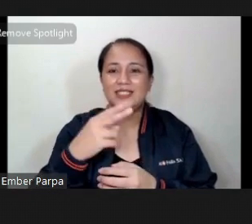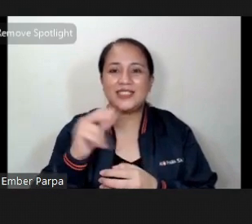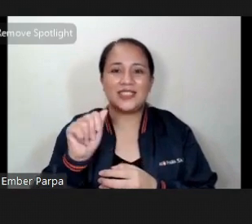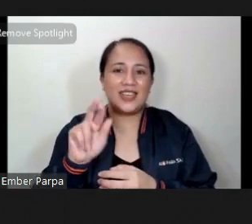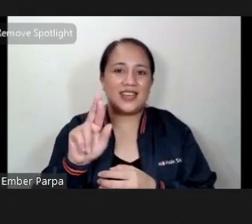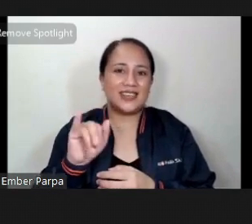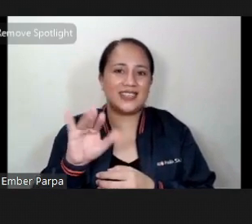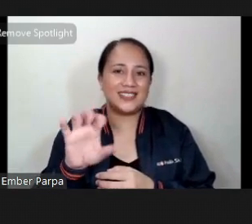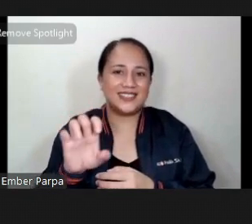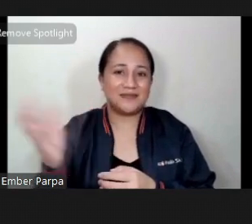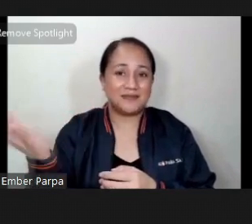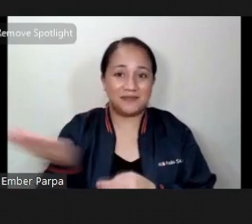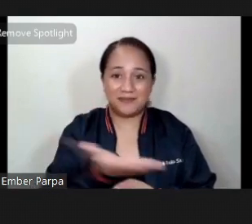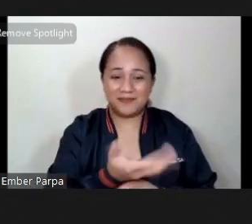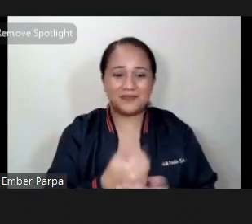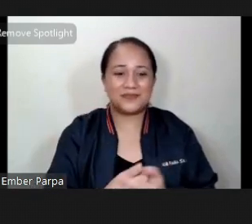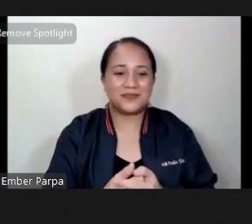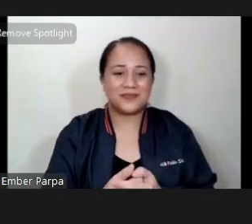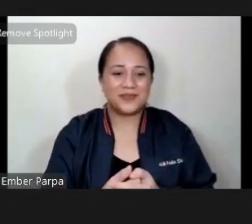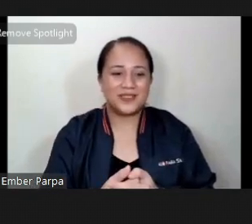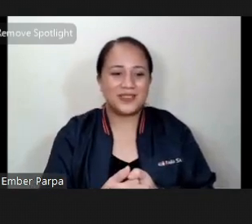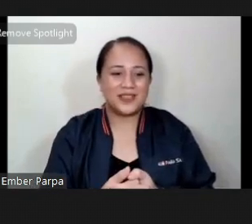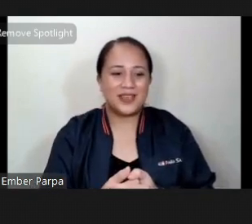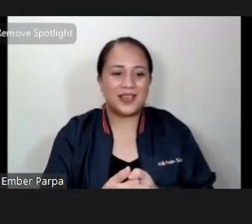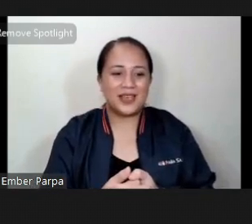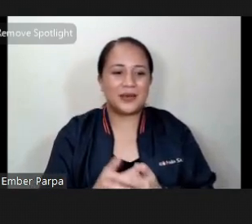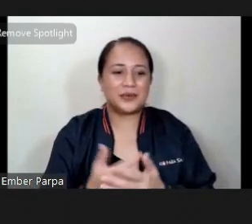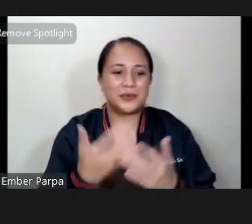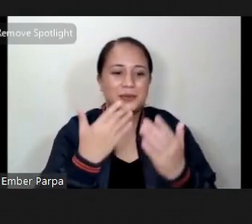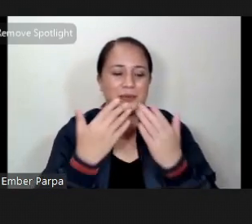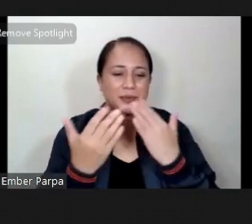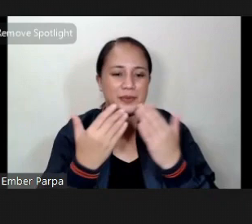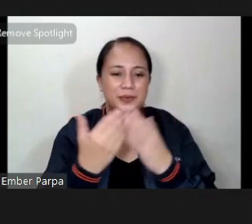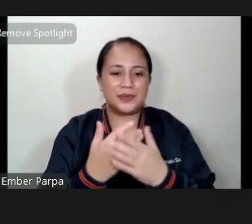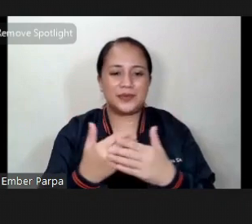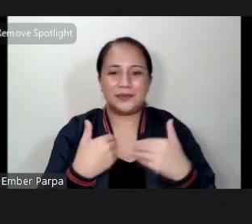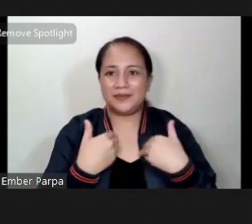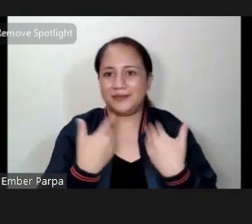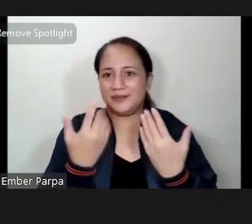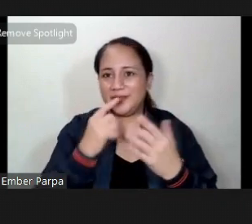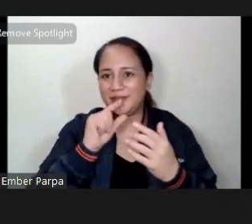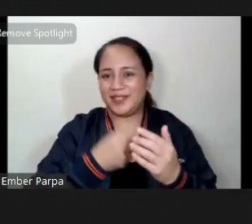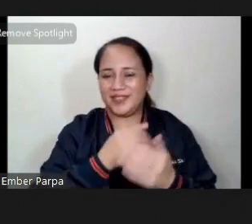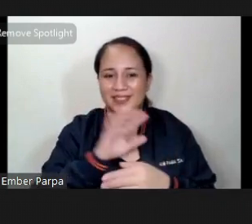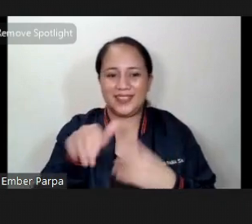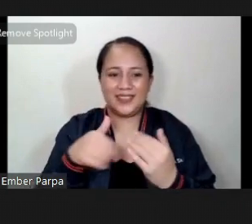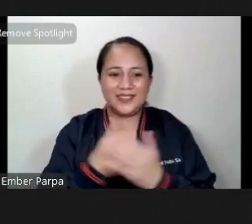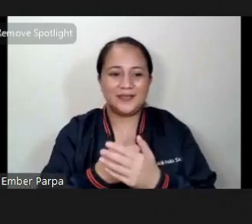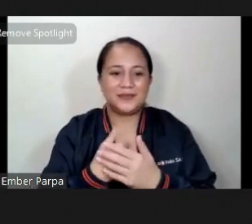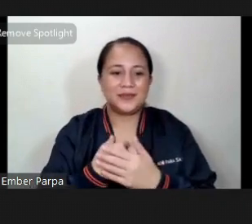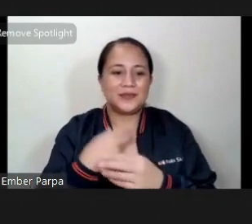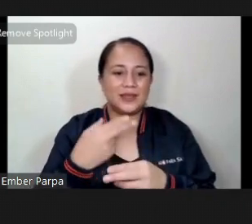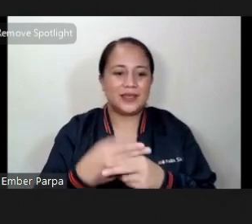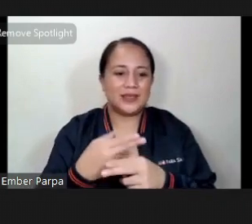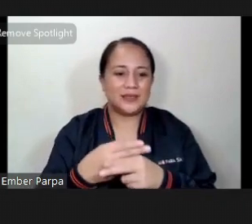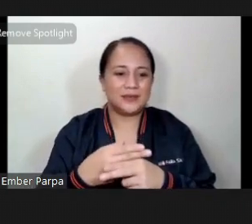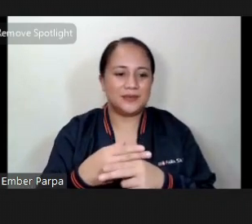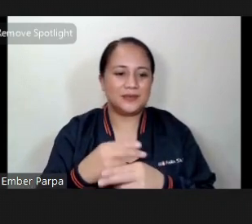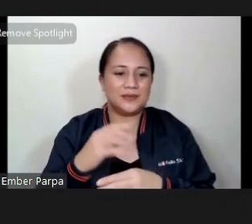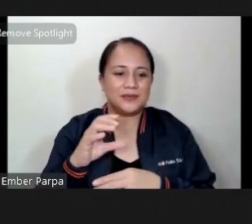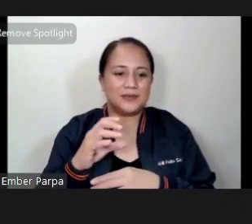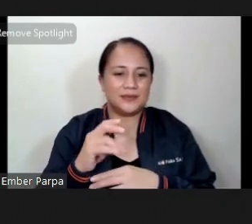pasok! Ayan, salamat partner Wenz, isang makabatang pagbati sa lahat. Ako si Maria Charisse D.